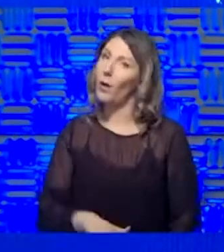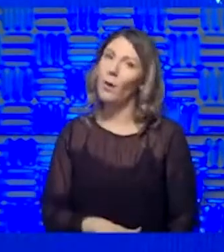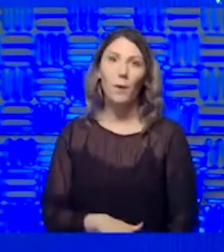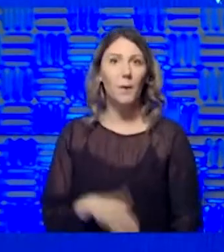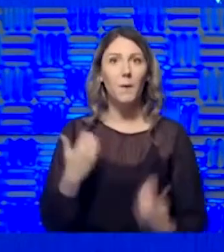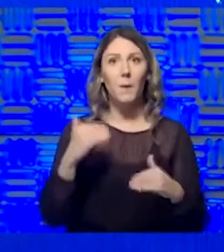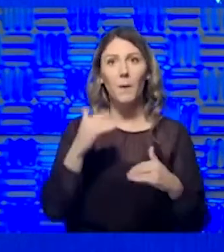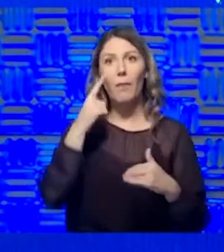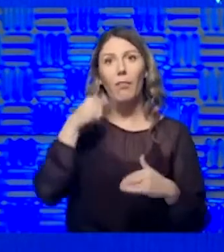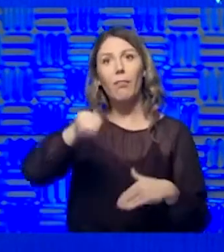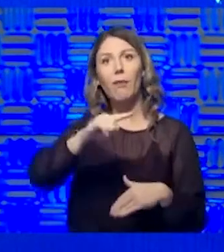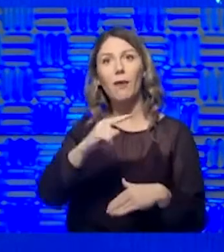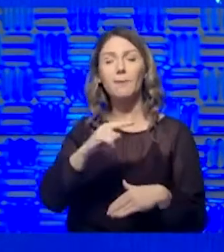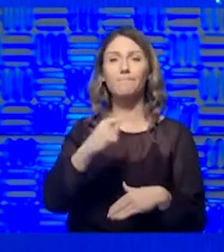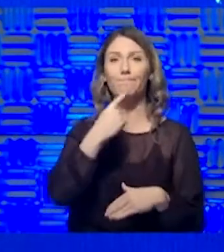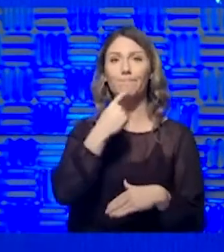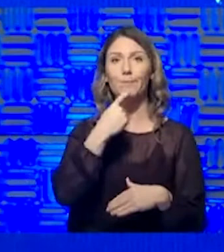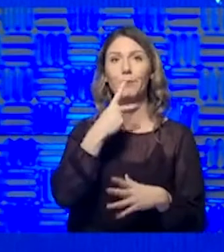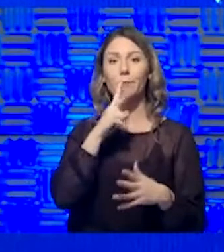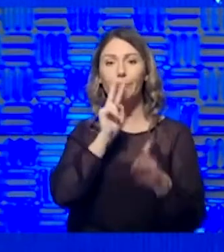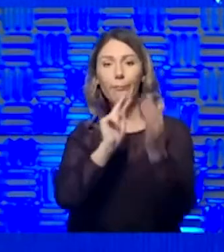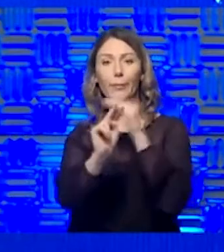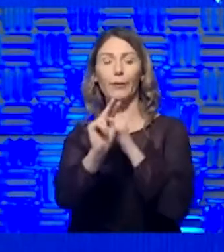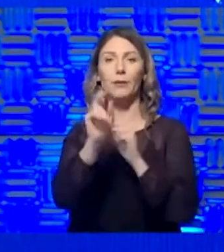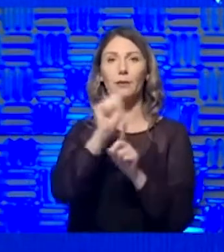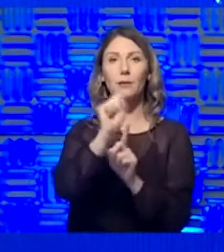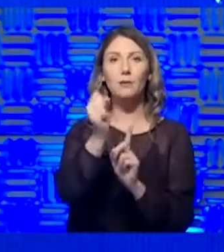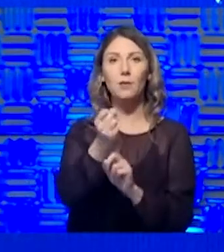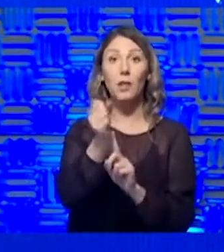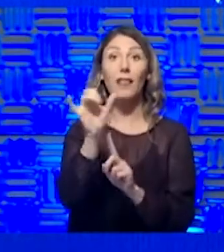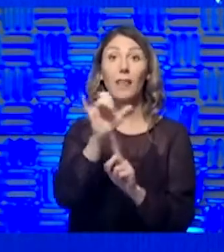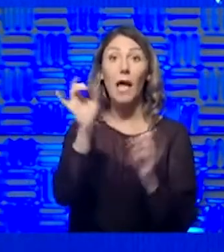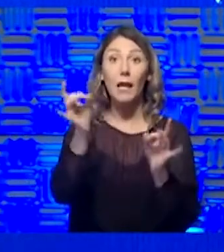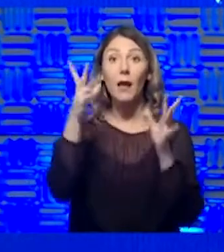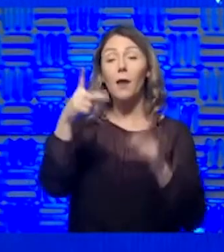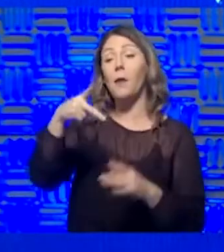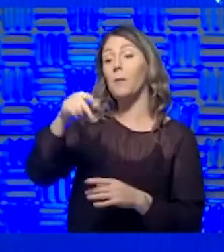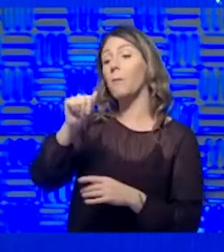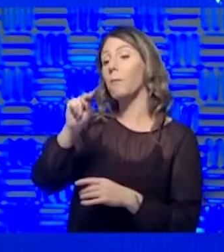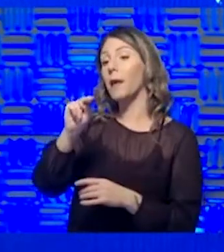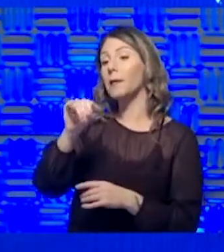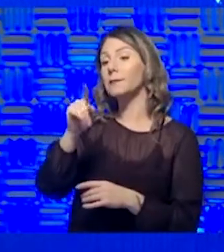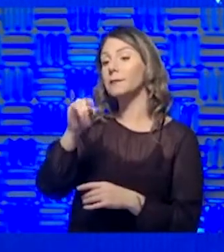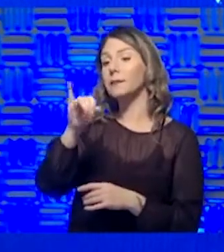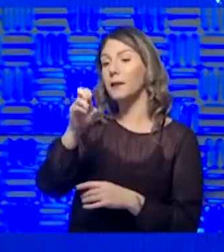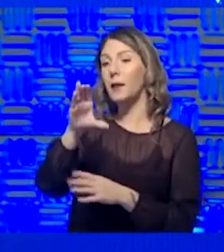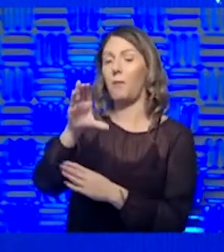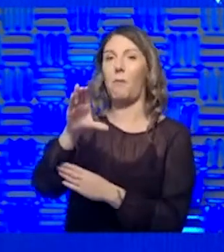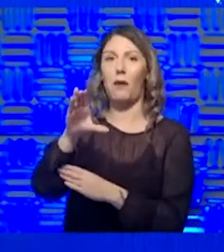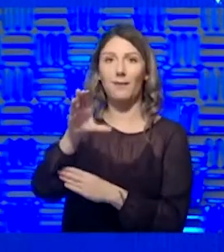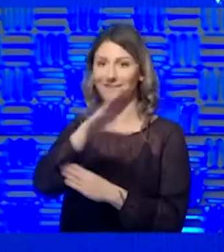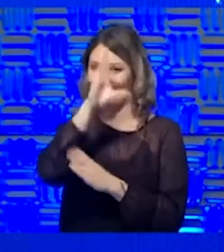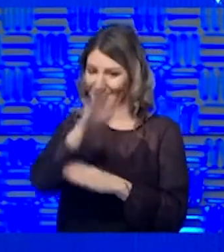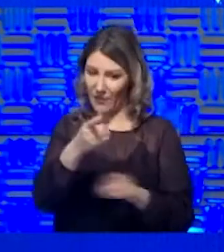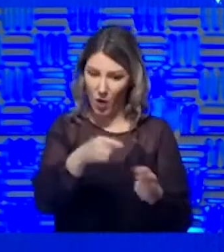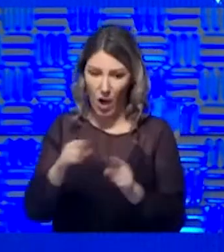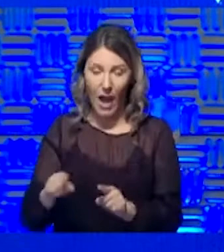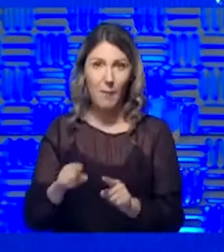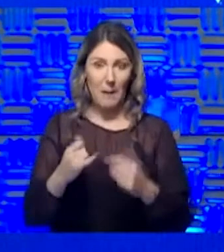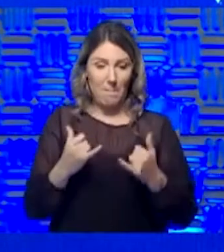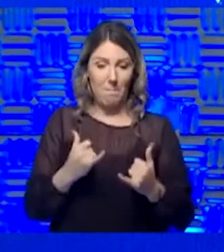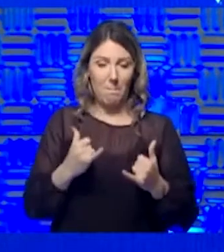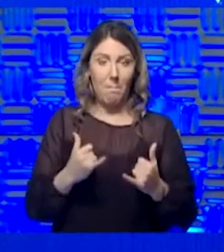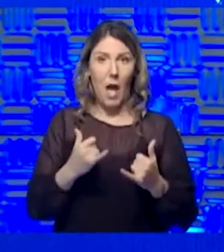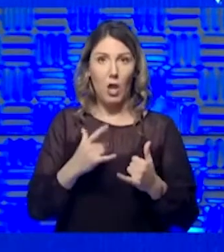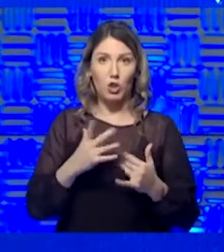said that predicting a situation like a pandemic that has never happened before in a modern age, it's been over a